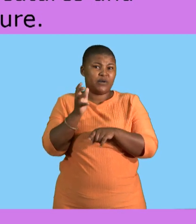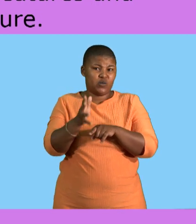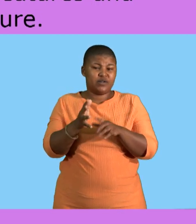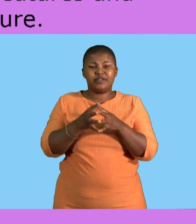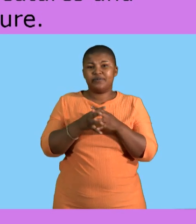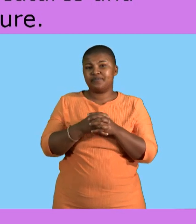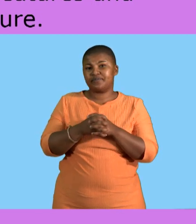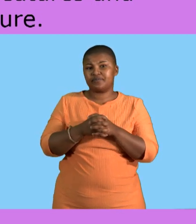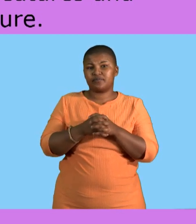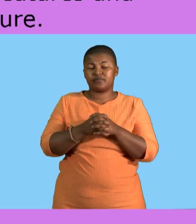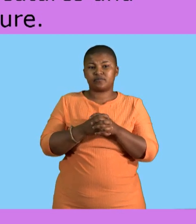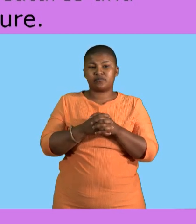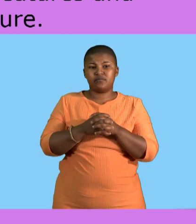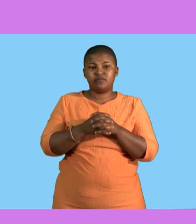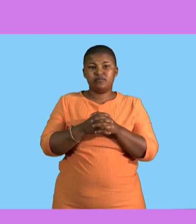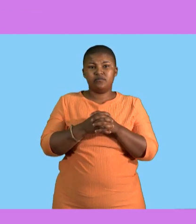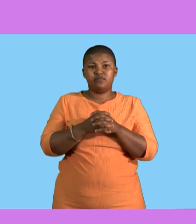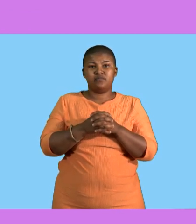the same structure.